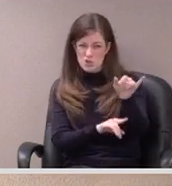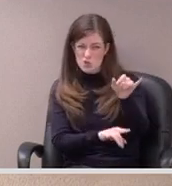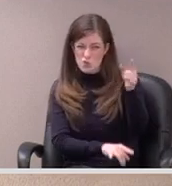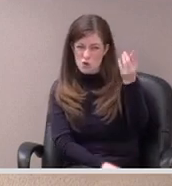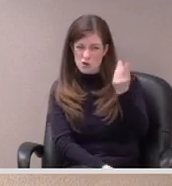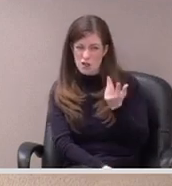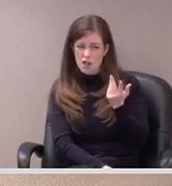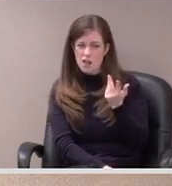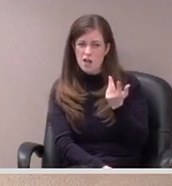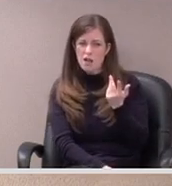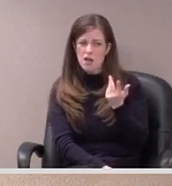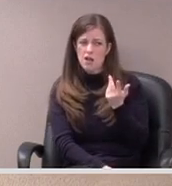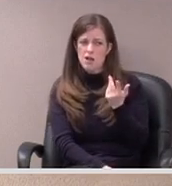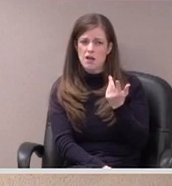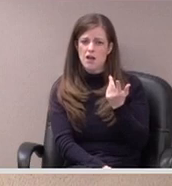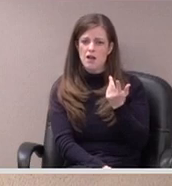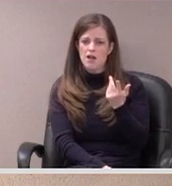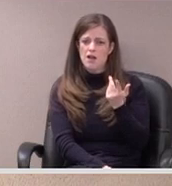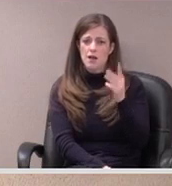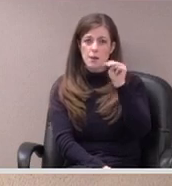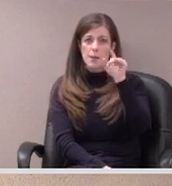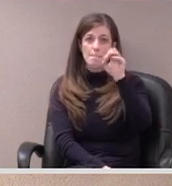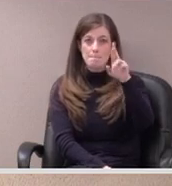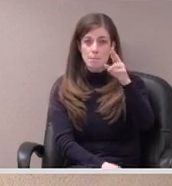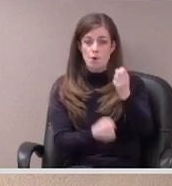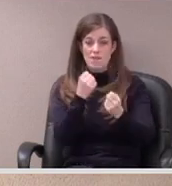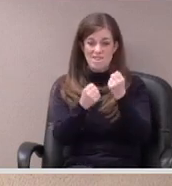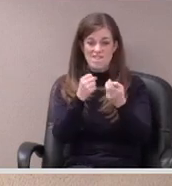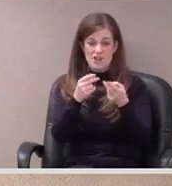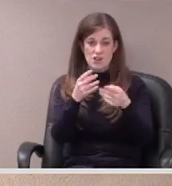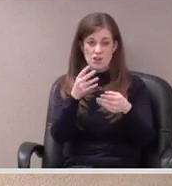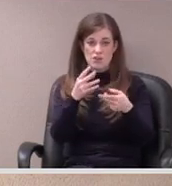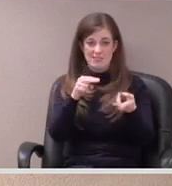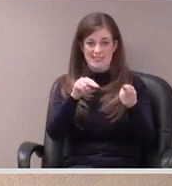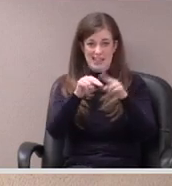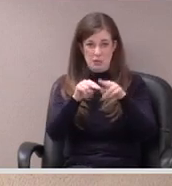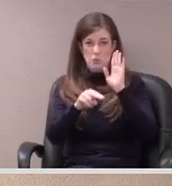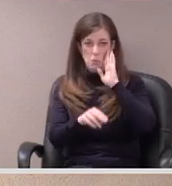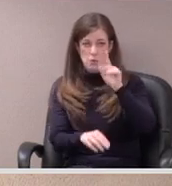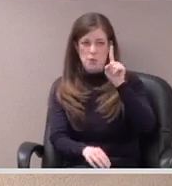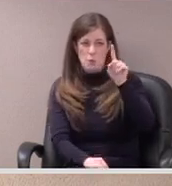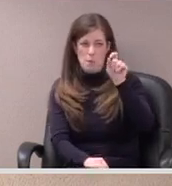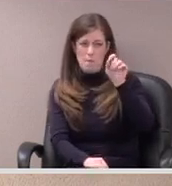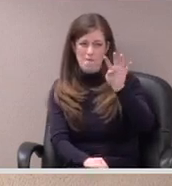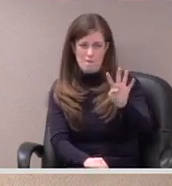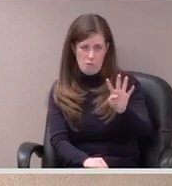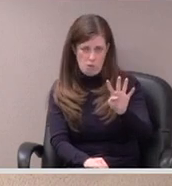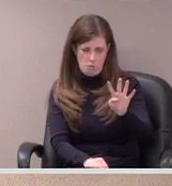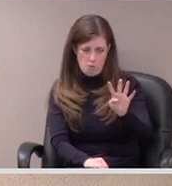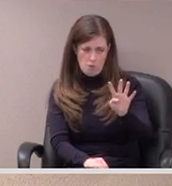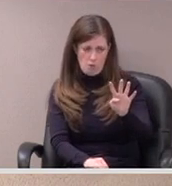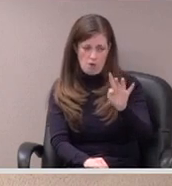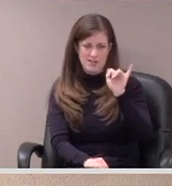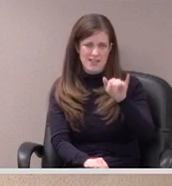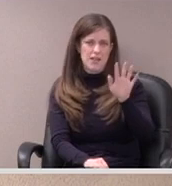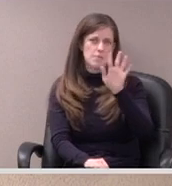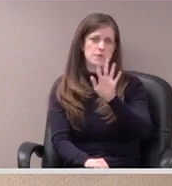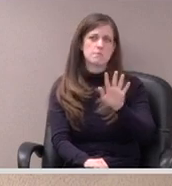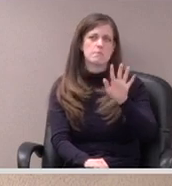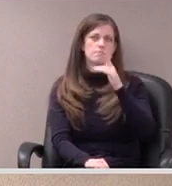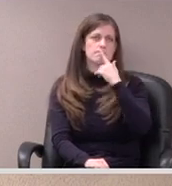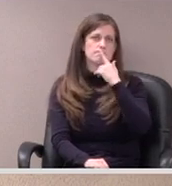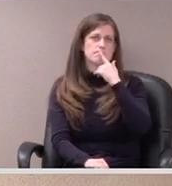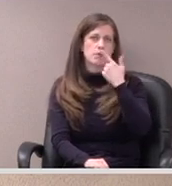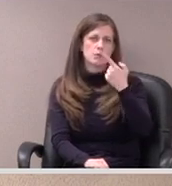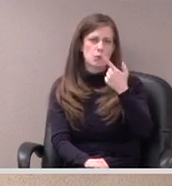telling us, okay, the motor vehicle value increase is going to be 1.4, so that's going to be 21.